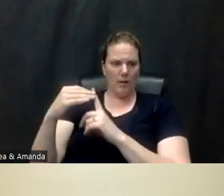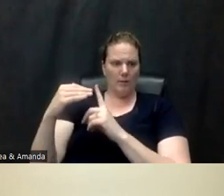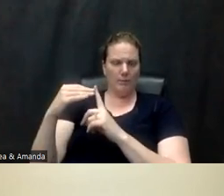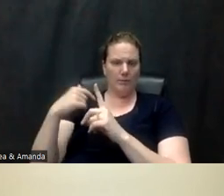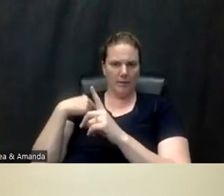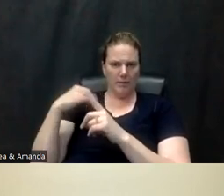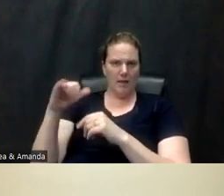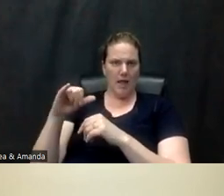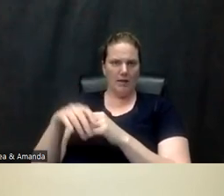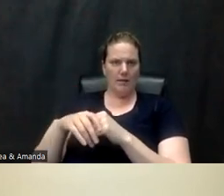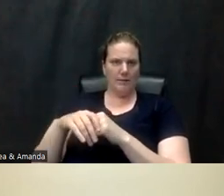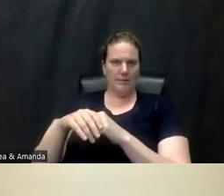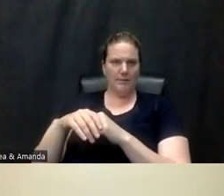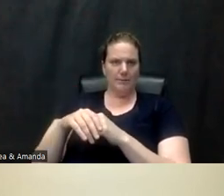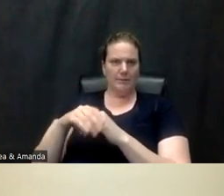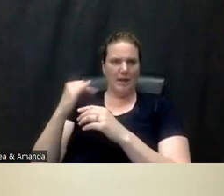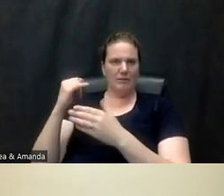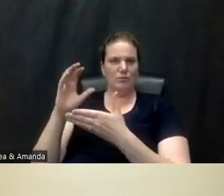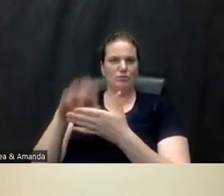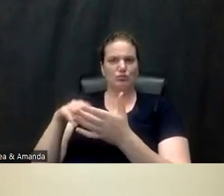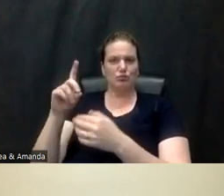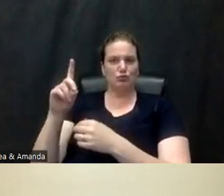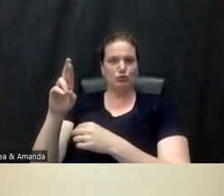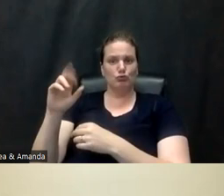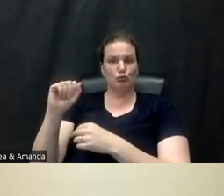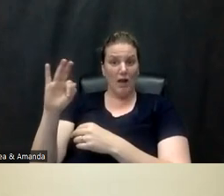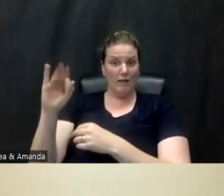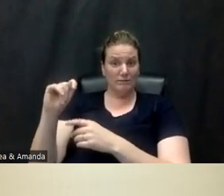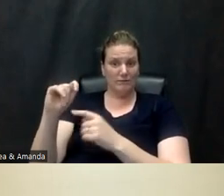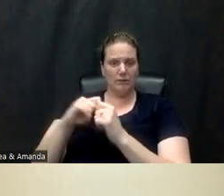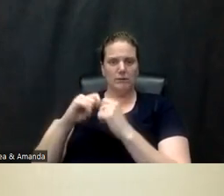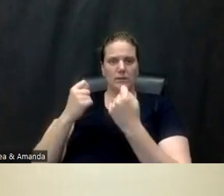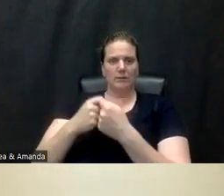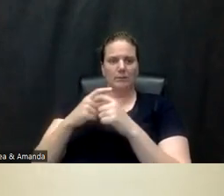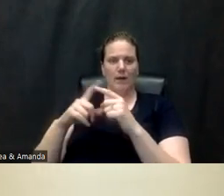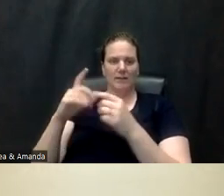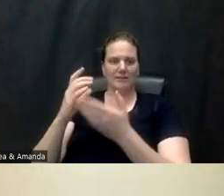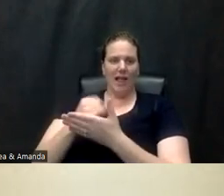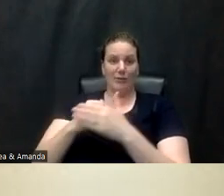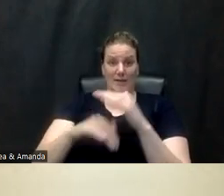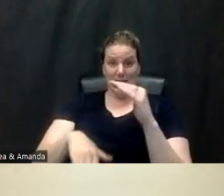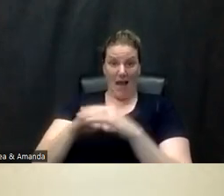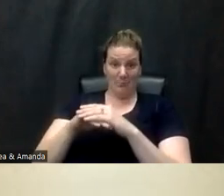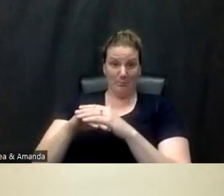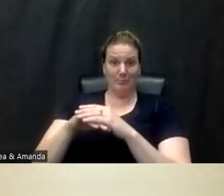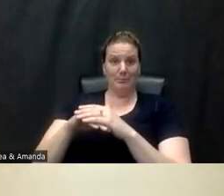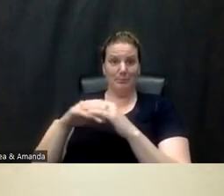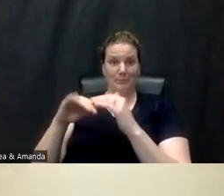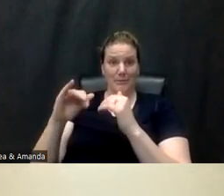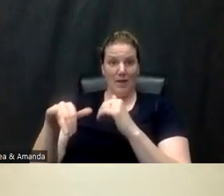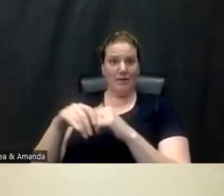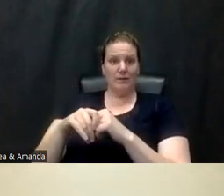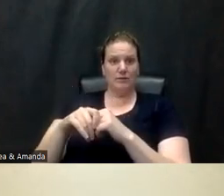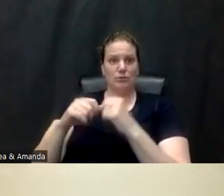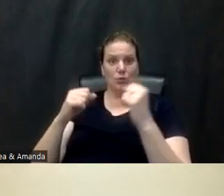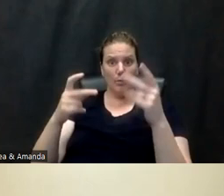like, almost like if you're drafting a team, you know, but you have like a salary cap and like there's, you know, there's so